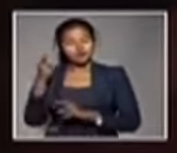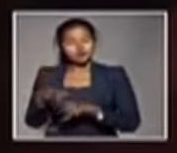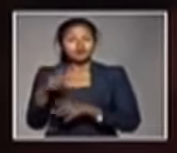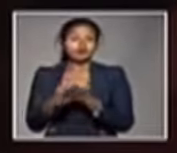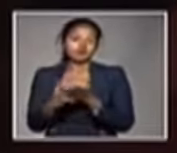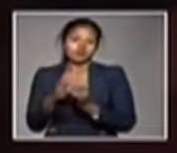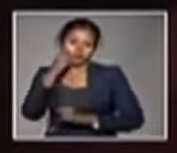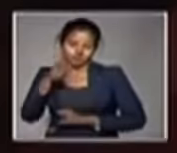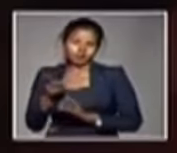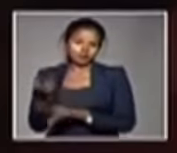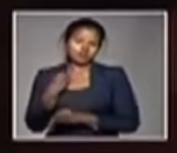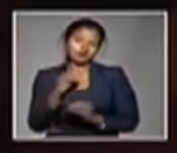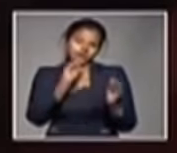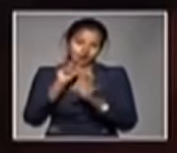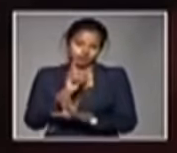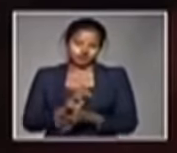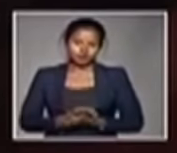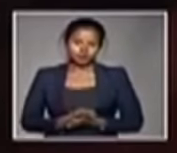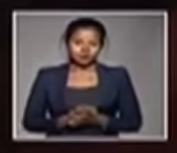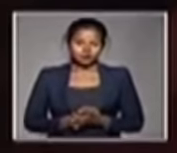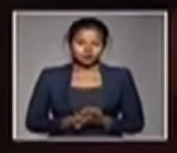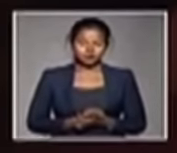Ramanayake.